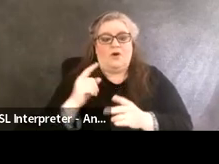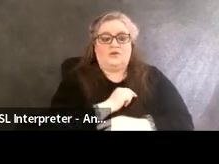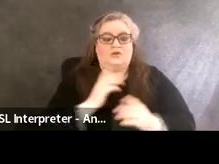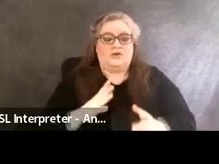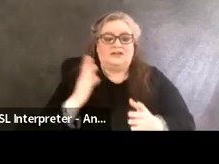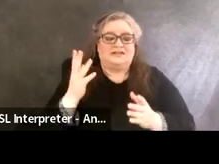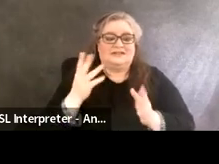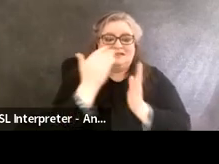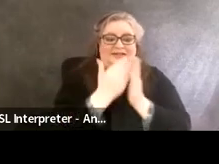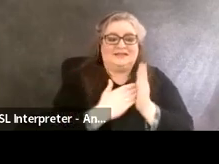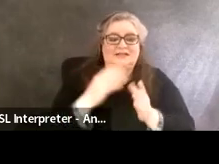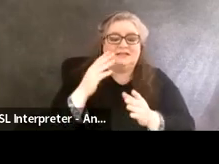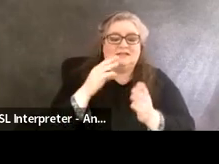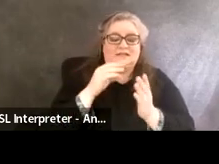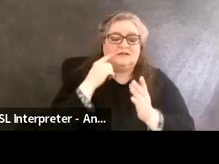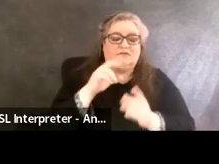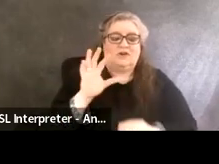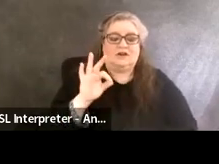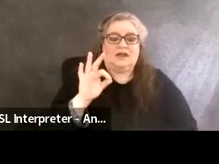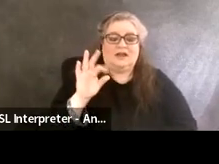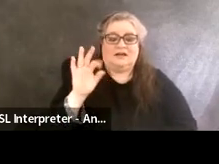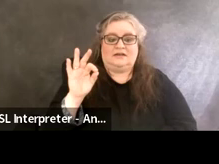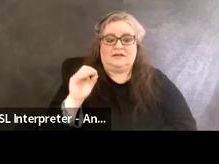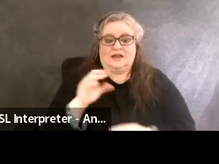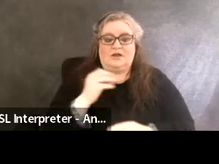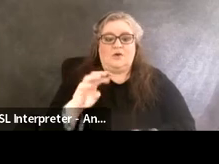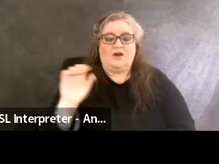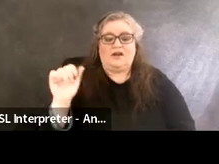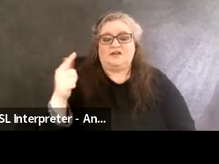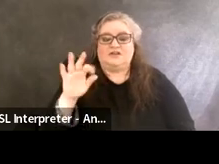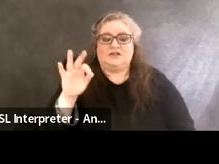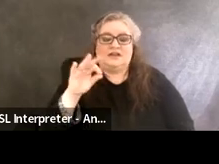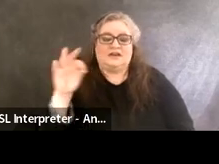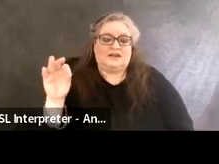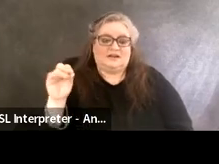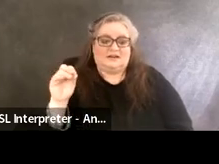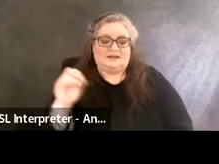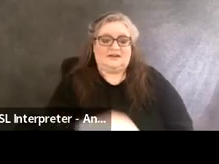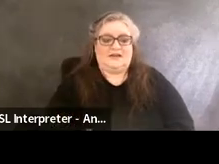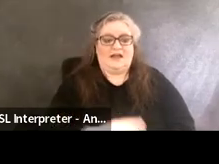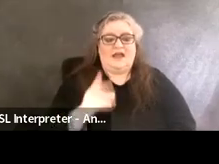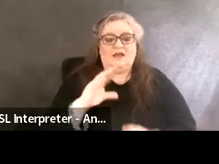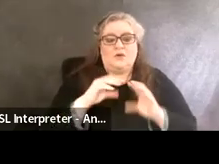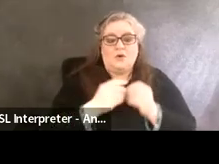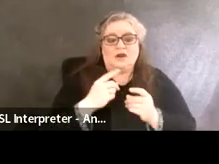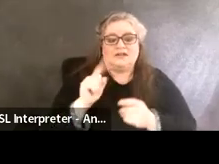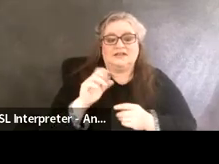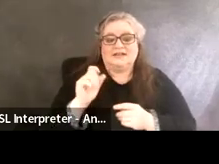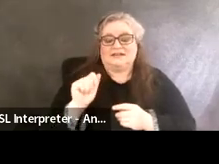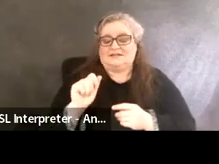your 990 or your AG 990. Third is your organization's tax return for fiscal